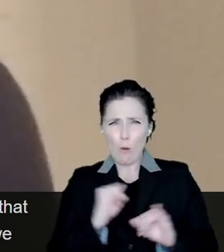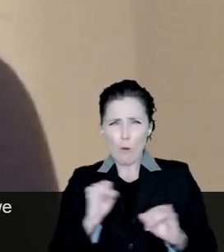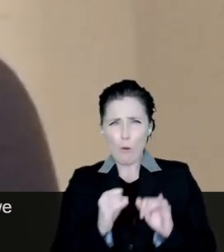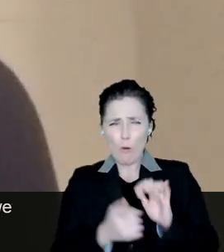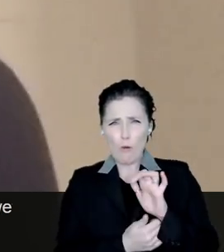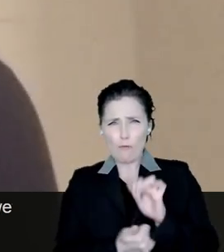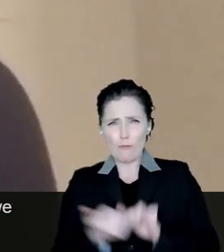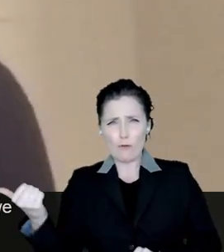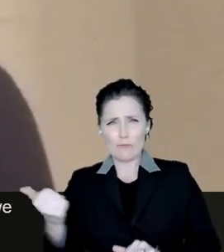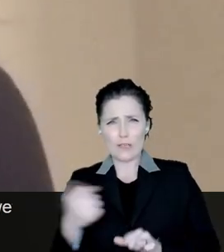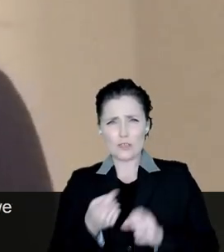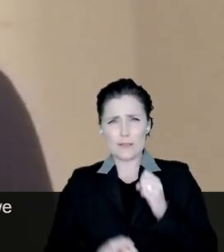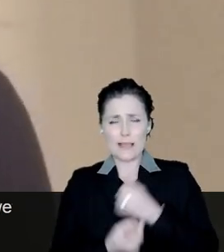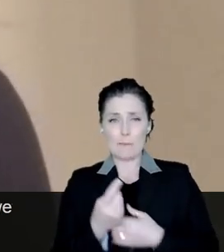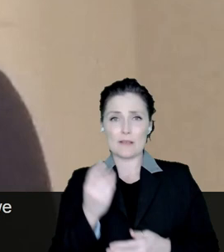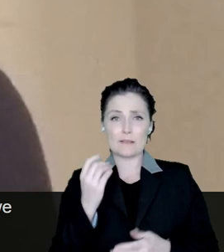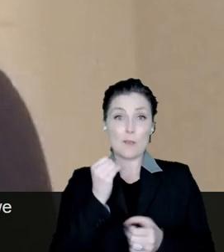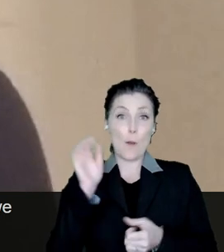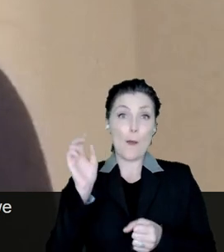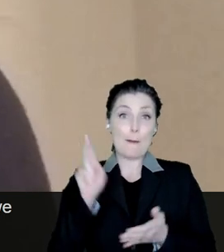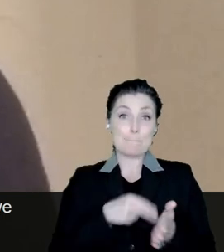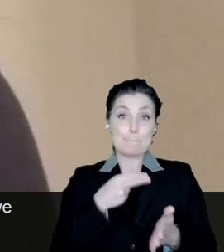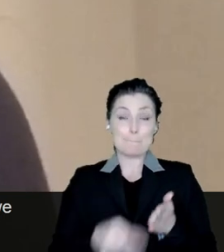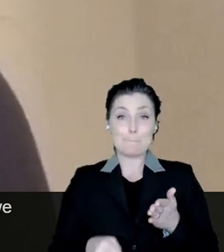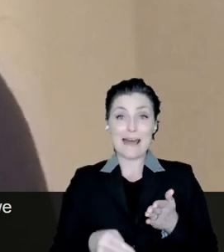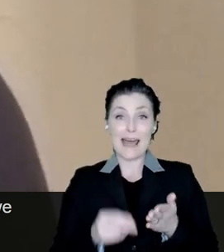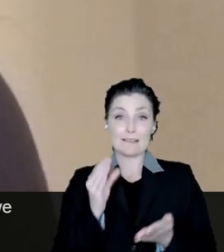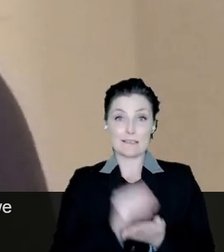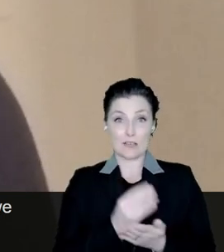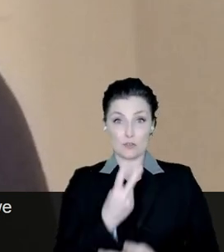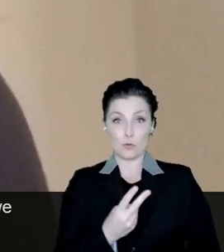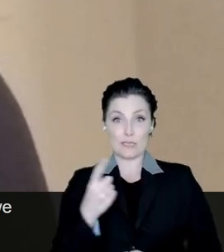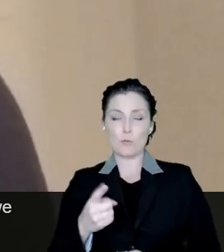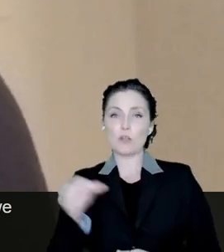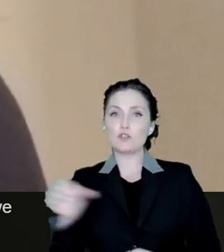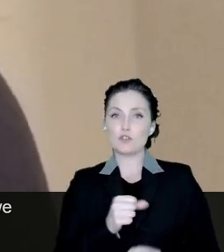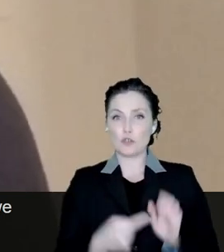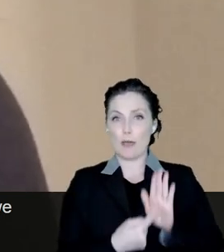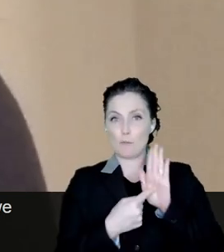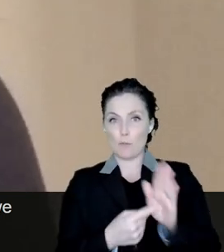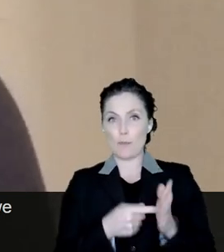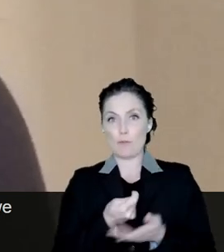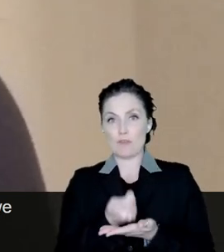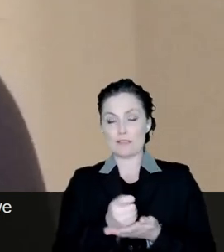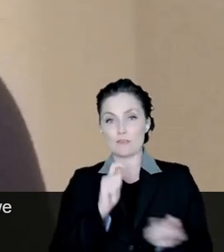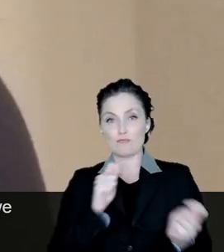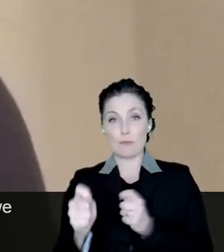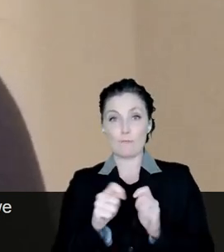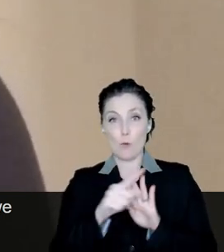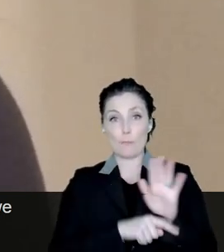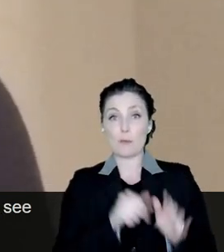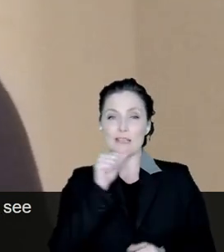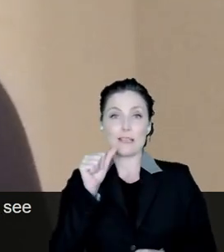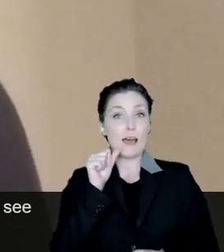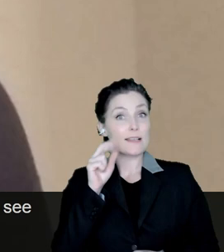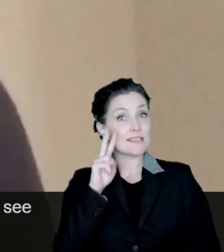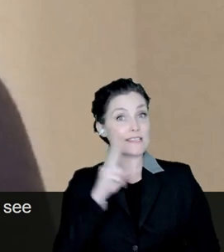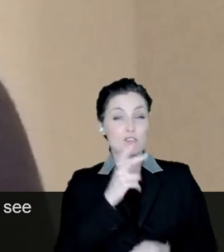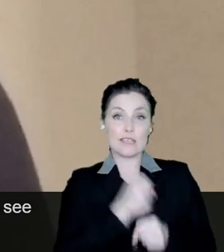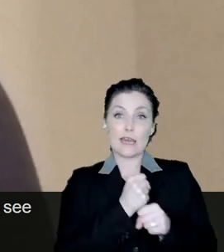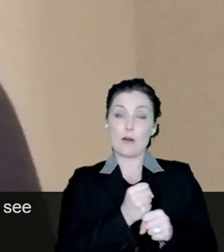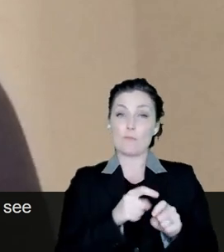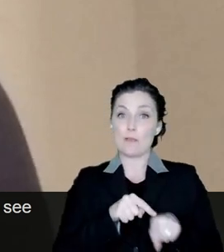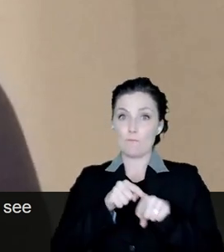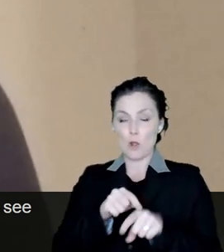is again supposed to be coming in the Renters Reform Bill, it would be nice to see the government actually put their money where their mouth is and bring that legislation